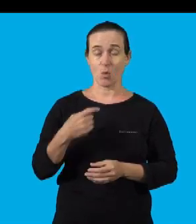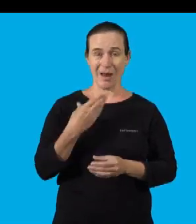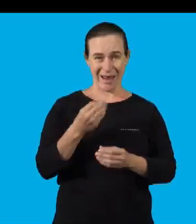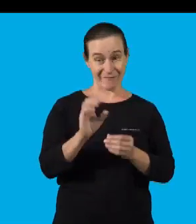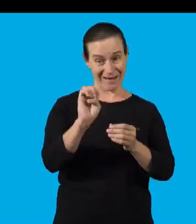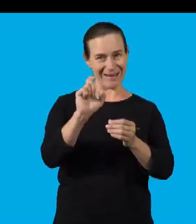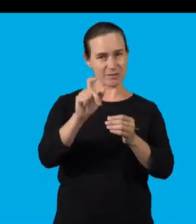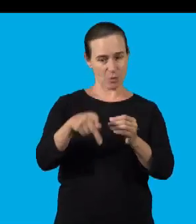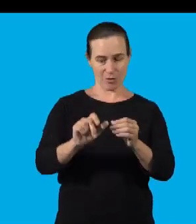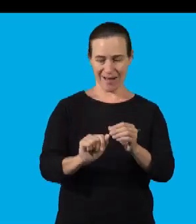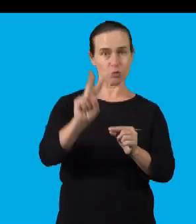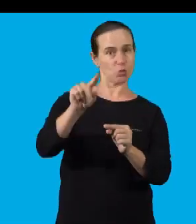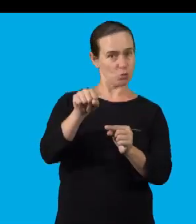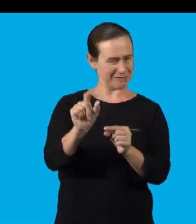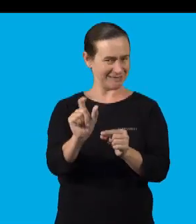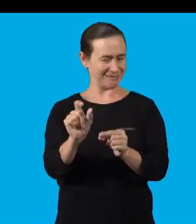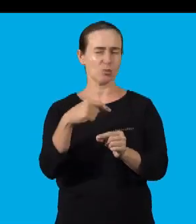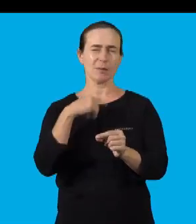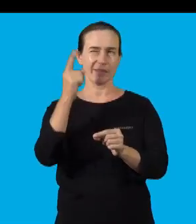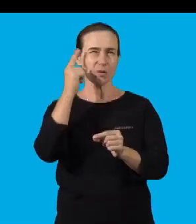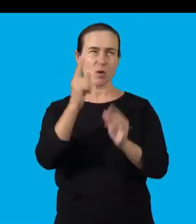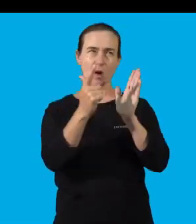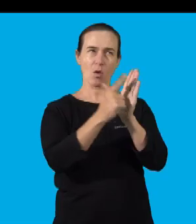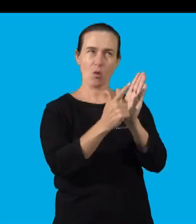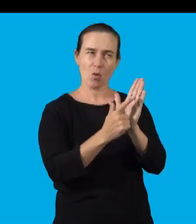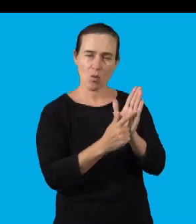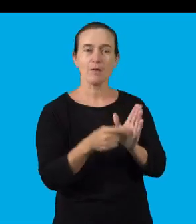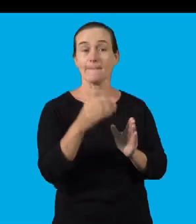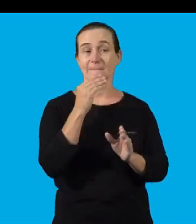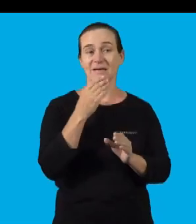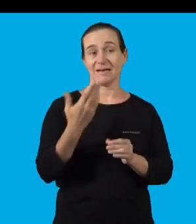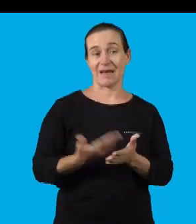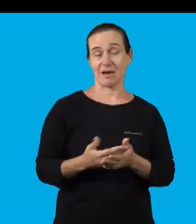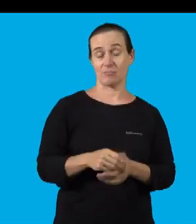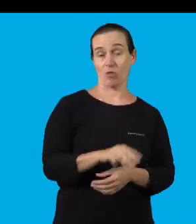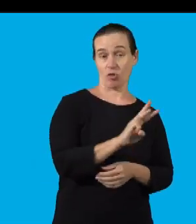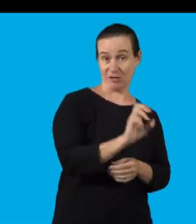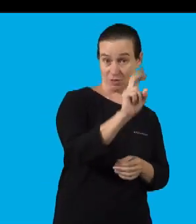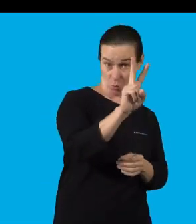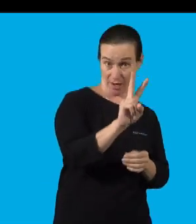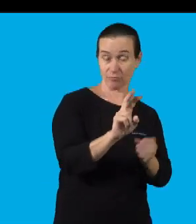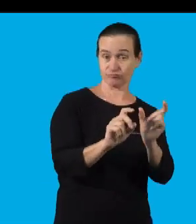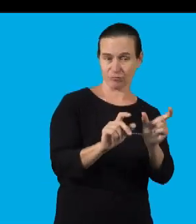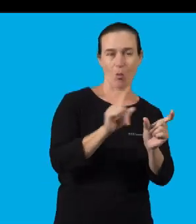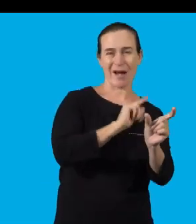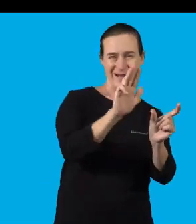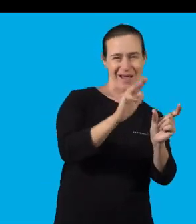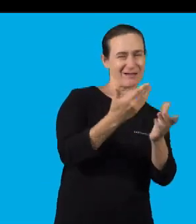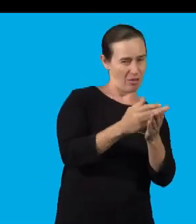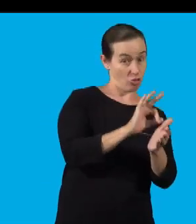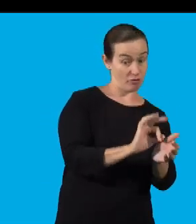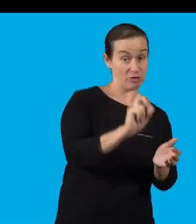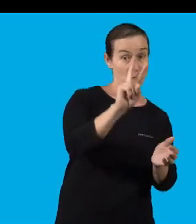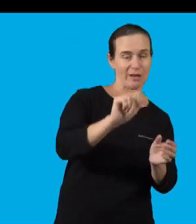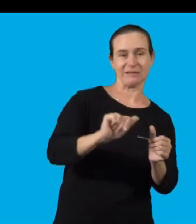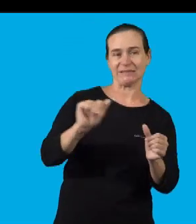working with exponents, you need to think of your exponential laws. We are going to write our 9 as 3 squared. And of course, on the